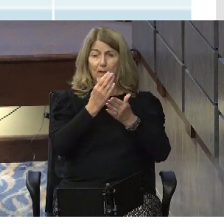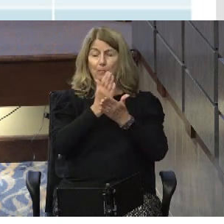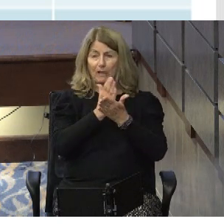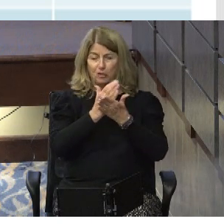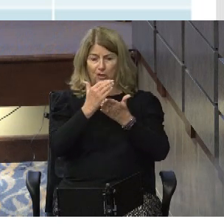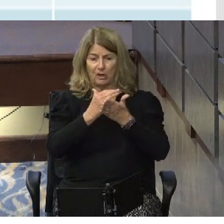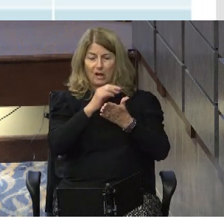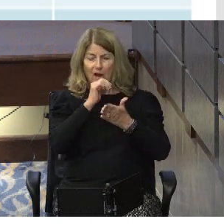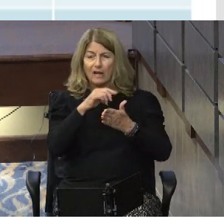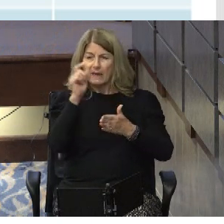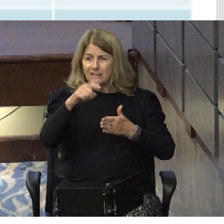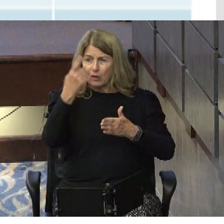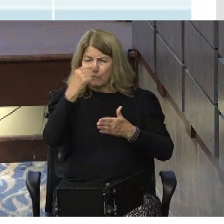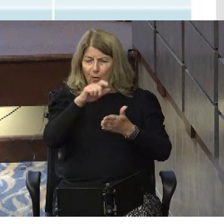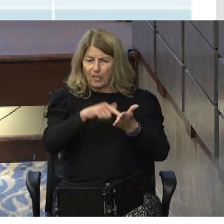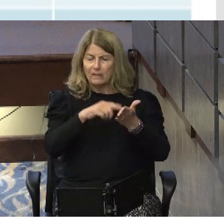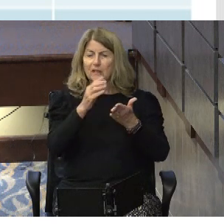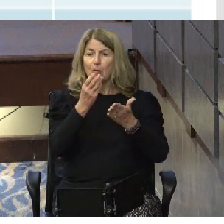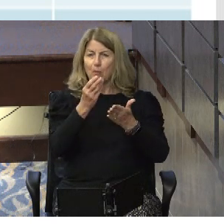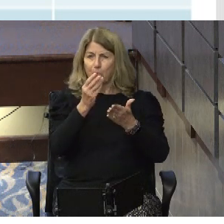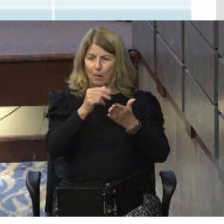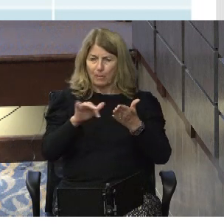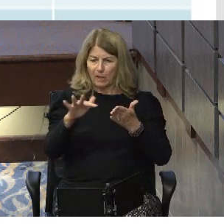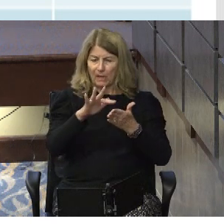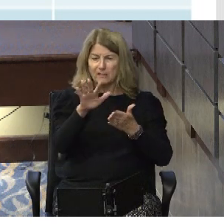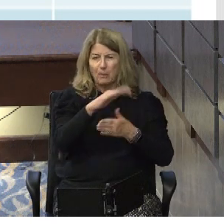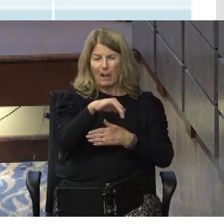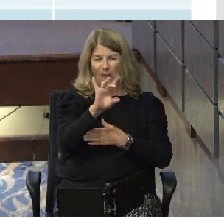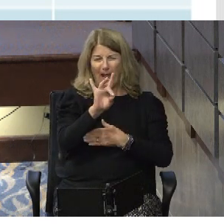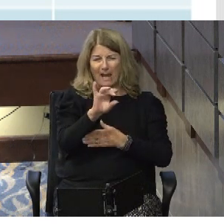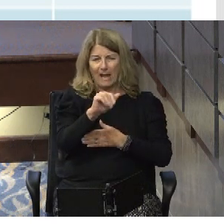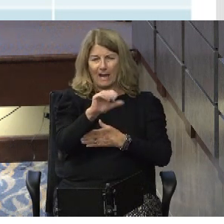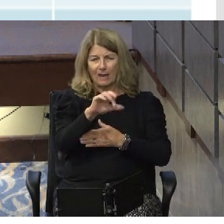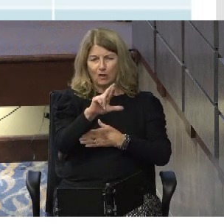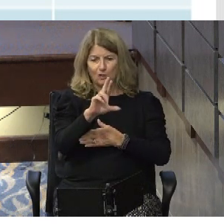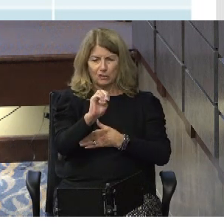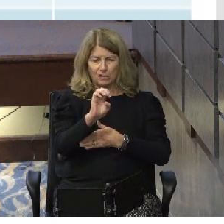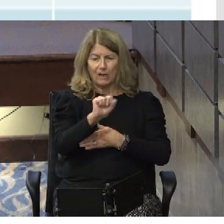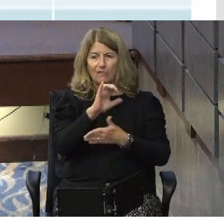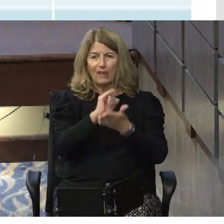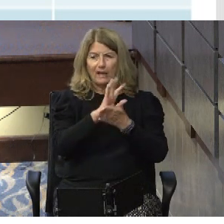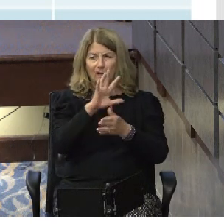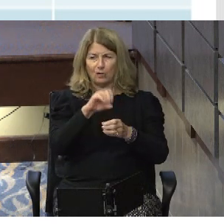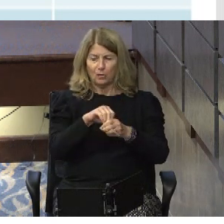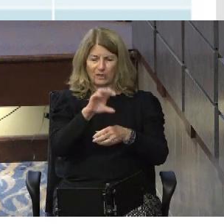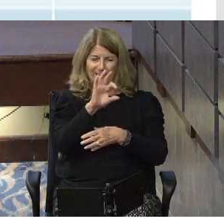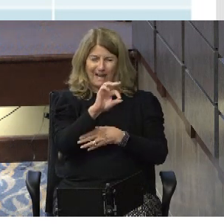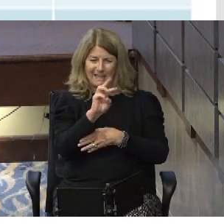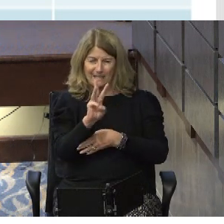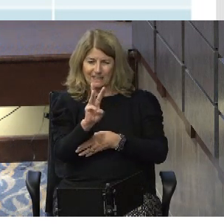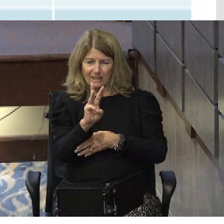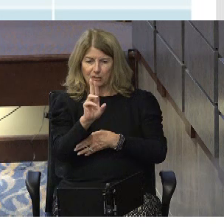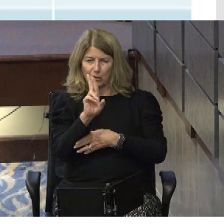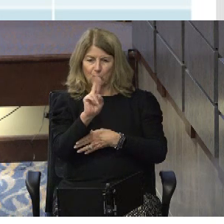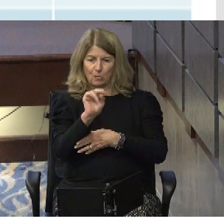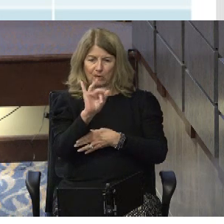property. This was for a property that was about 8 acres and included 96 units. We'll have over easily